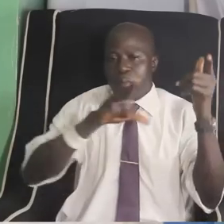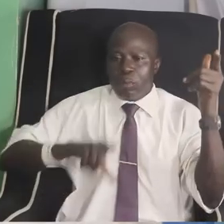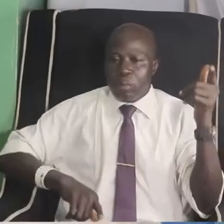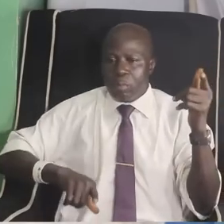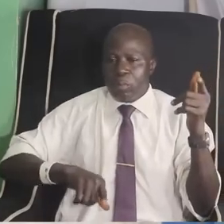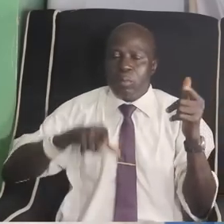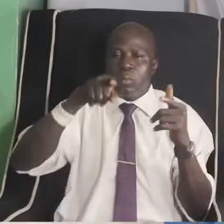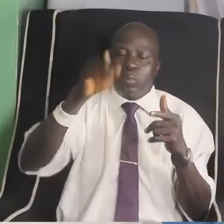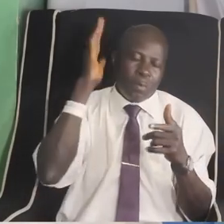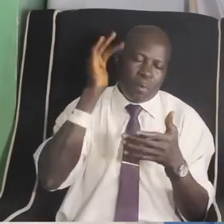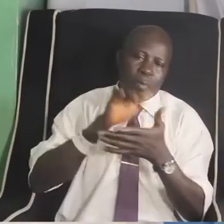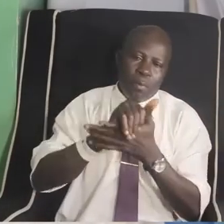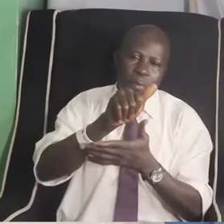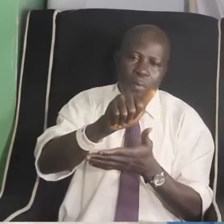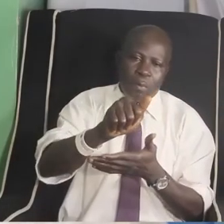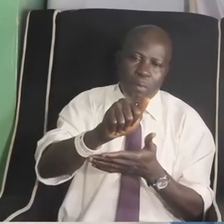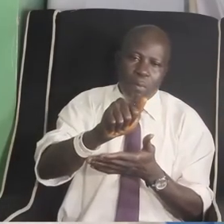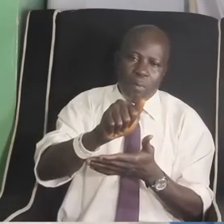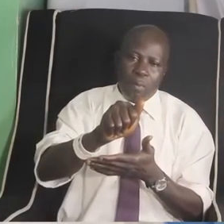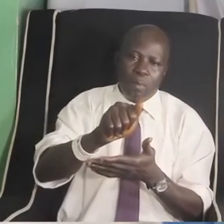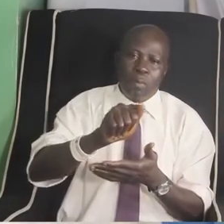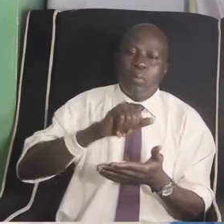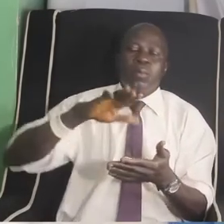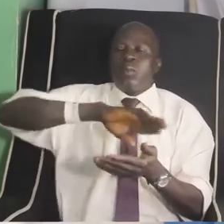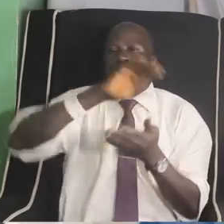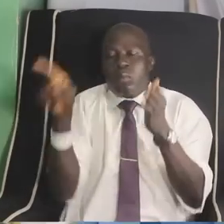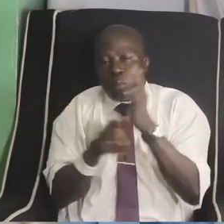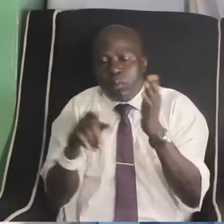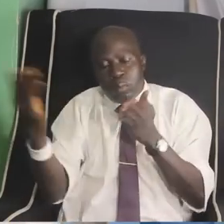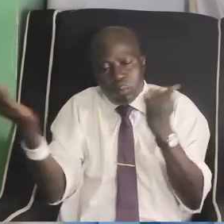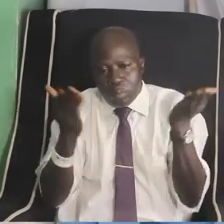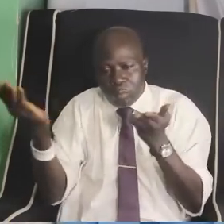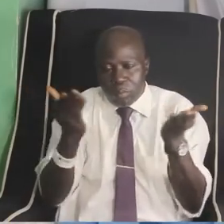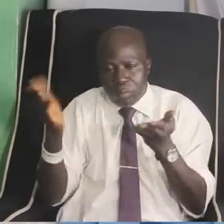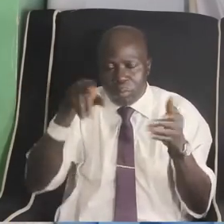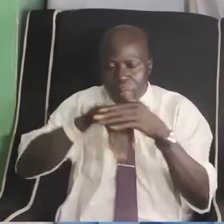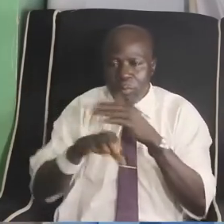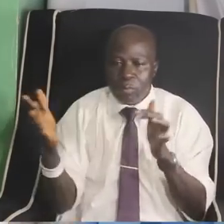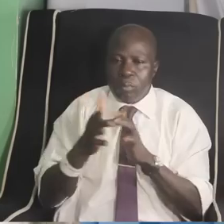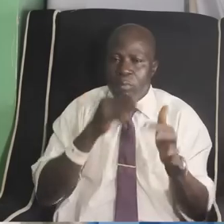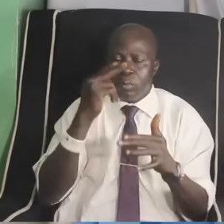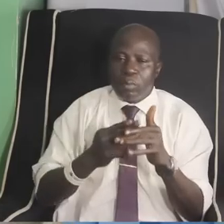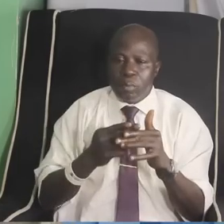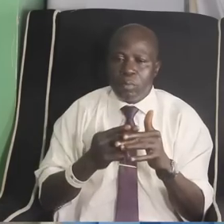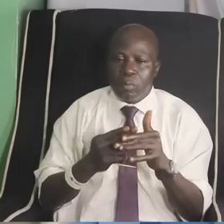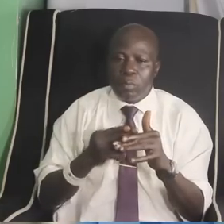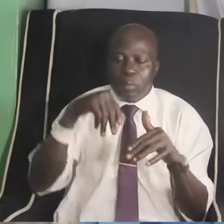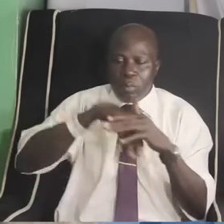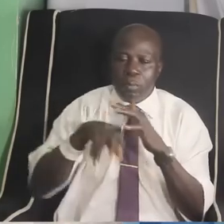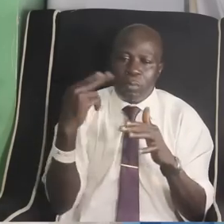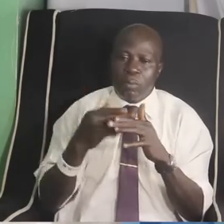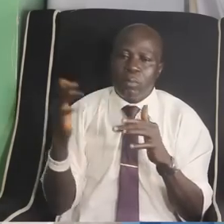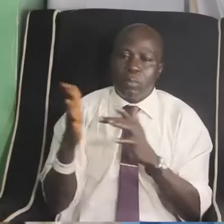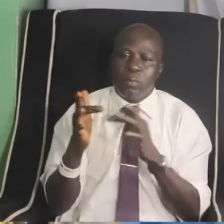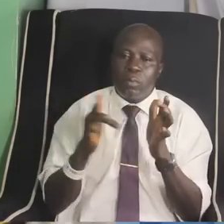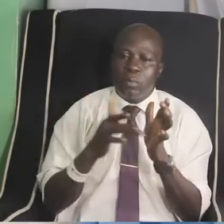Lord. Iwo to gbagbo yi. You that believe. Elegbe re ma sin oloru kon je. Amen. Serve you in Jesus. Me dure me no galasha. In the